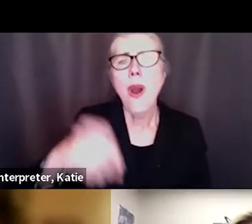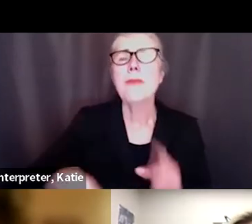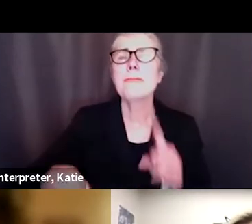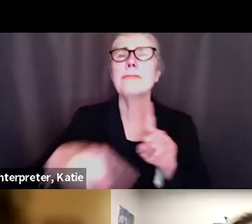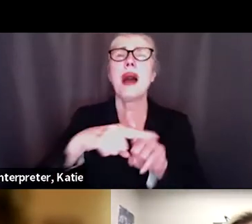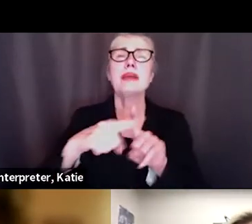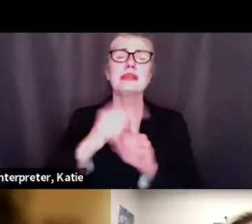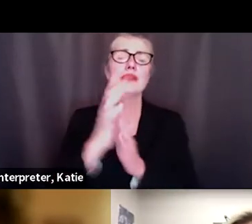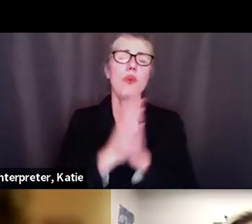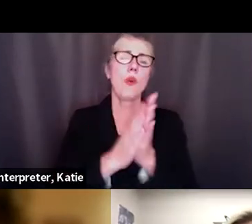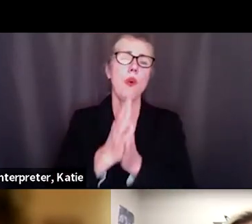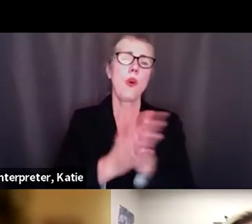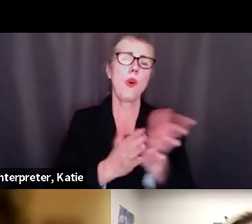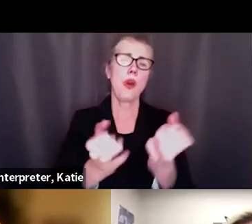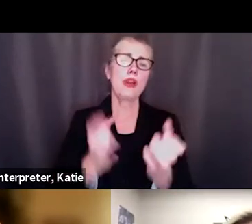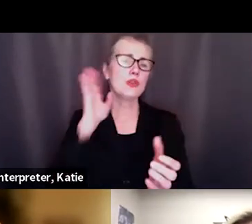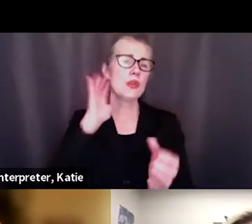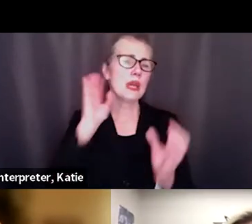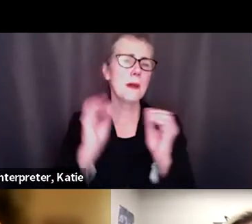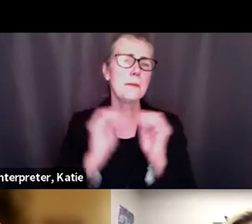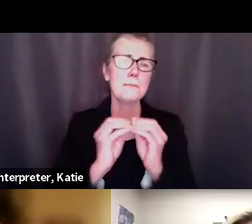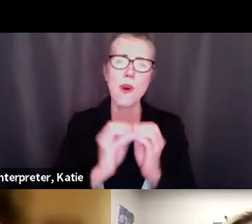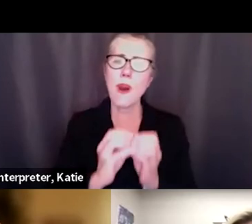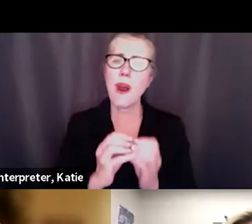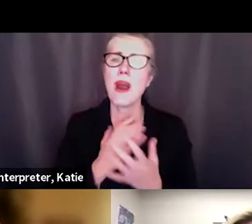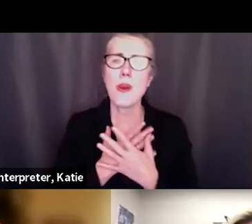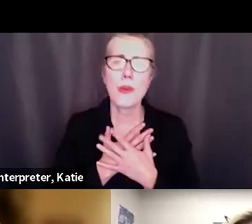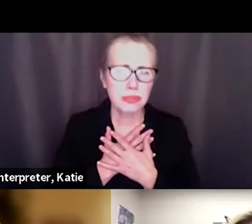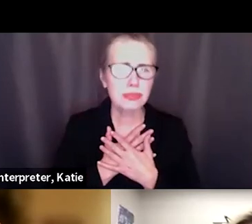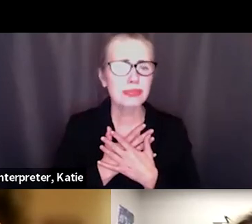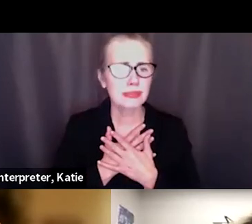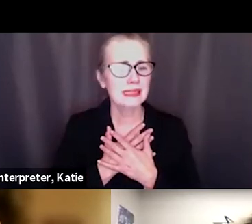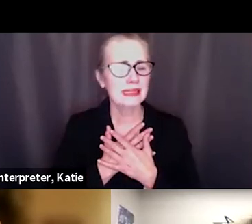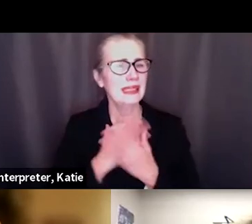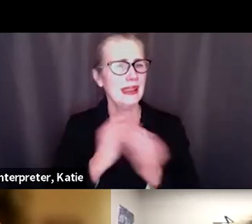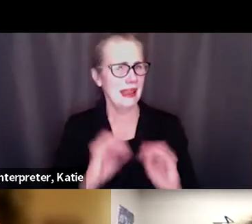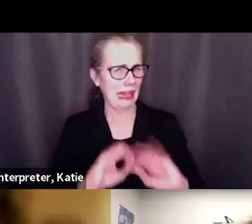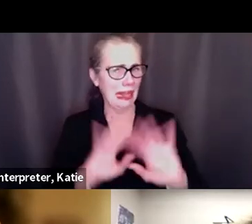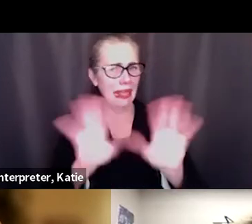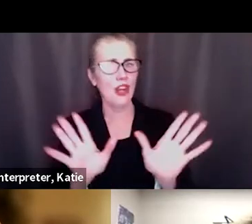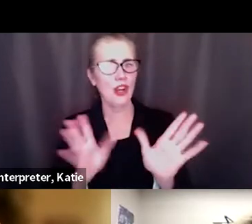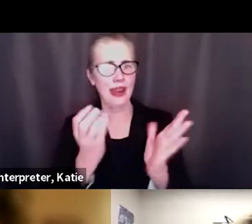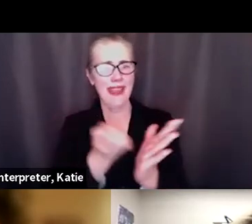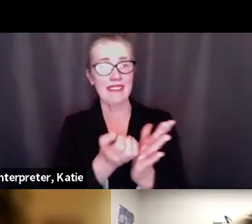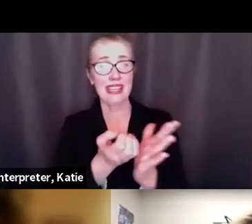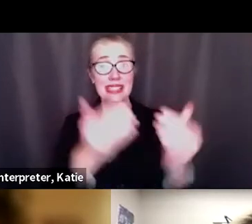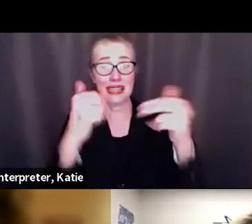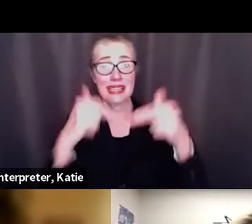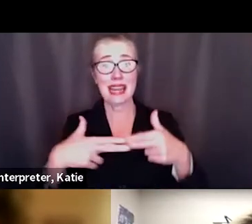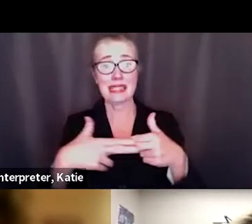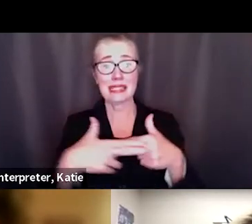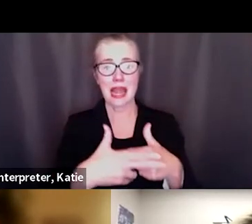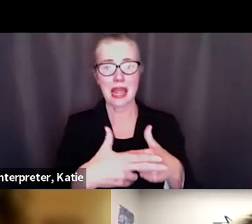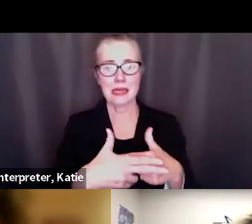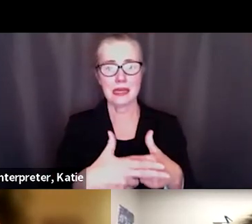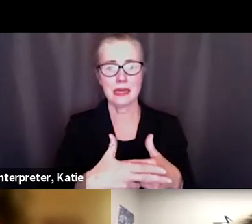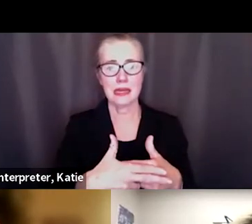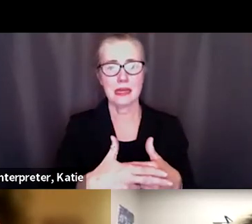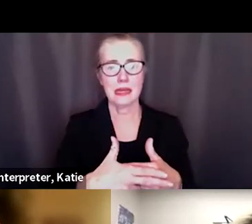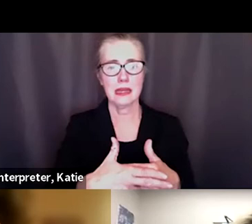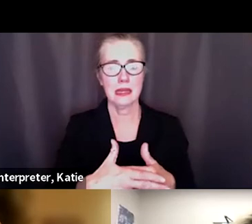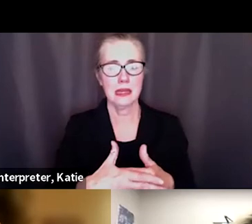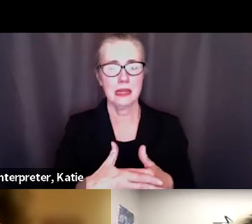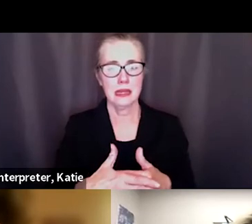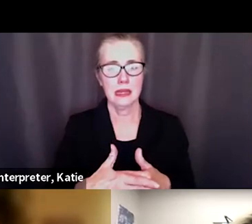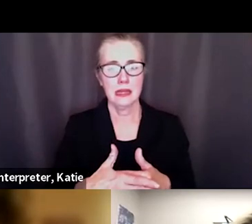so eager to hear more about this and it's evidenced next slide please it's it's evidenced